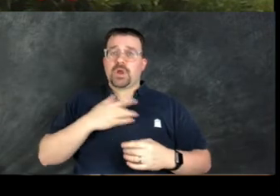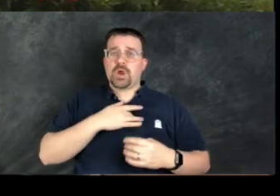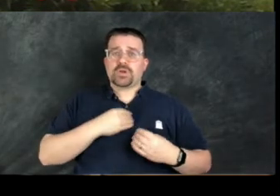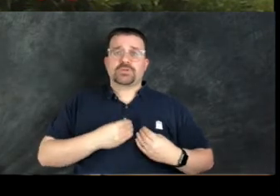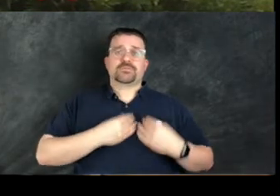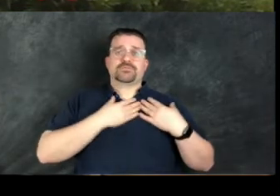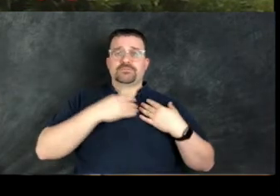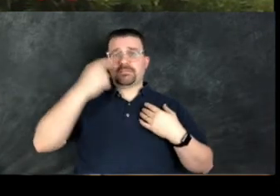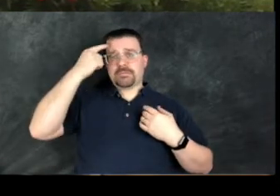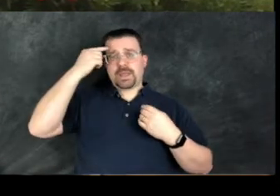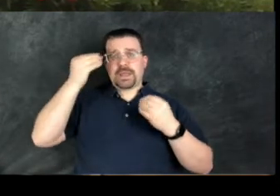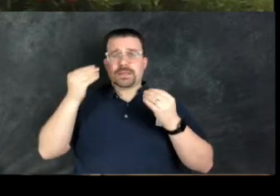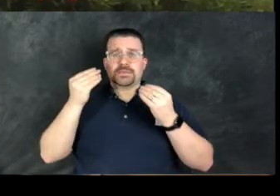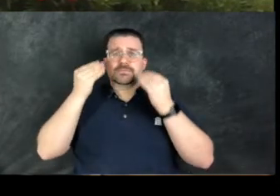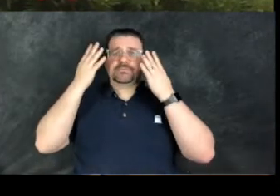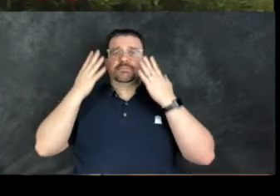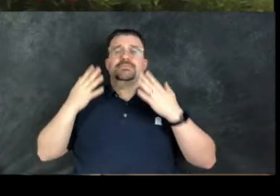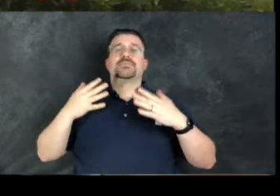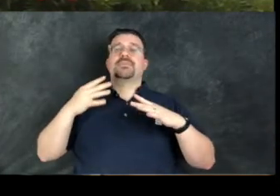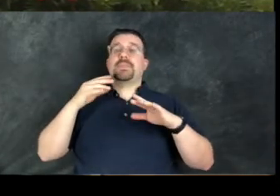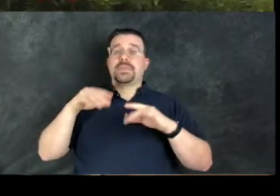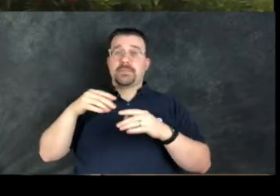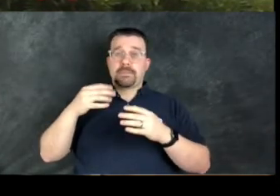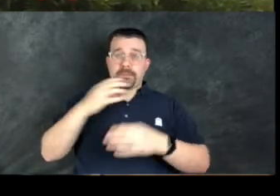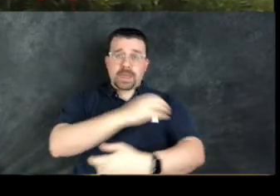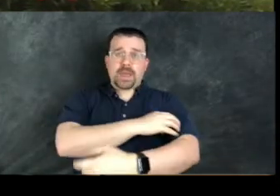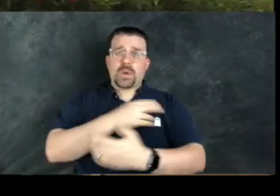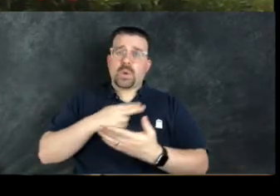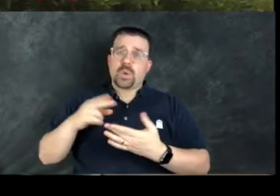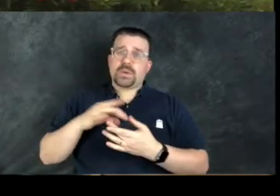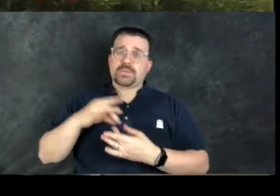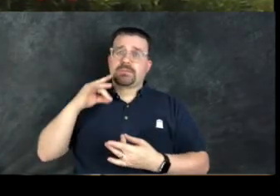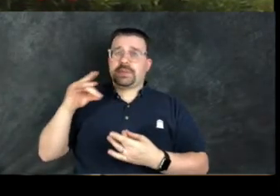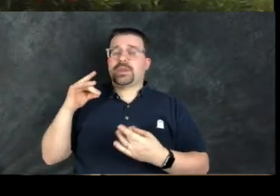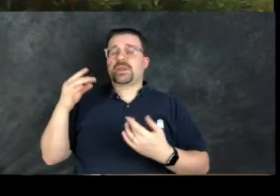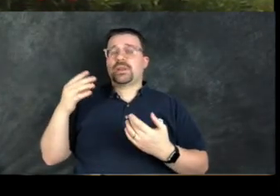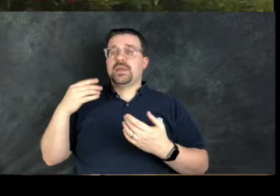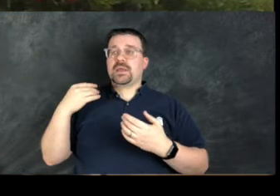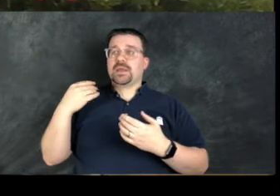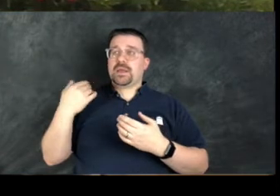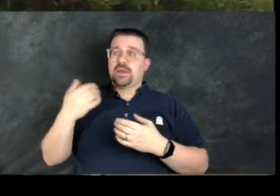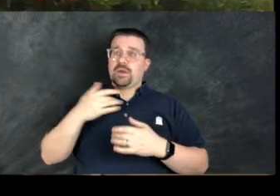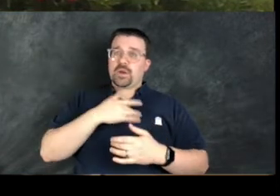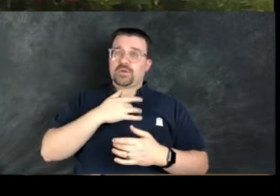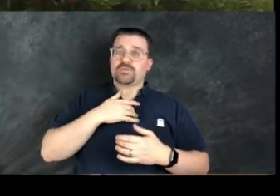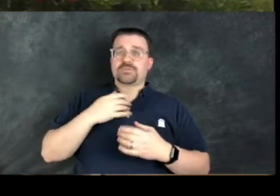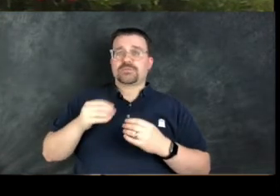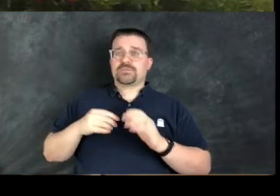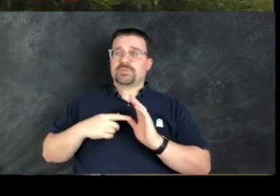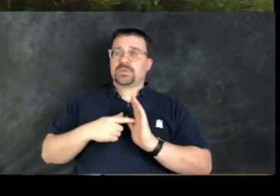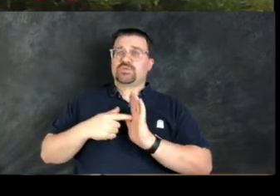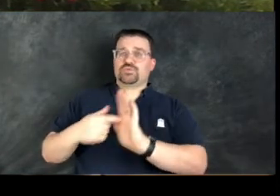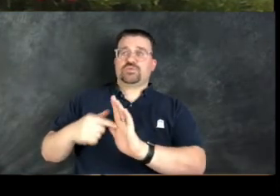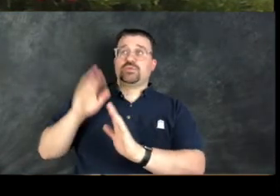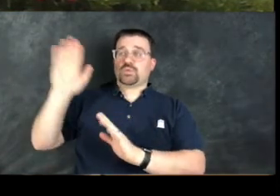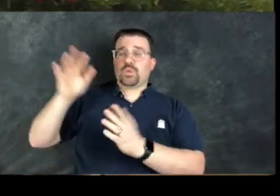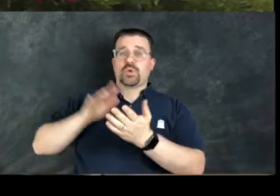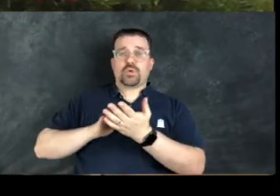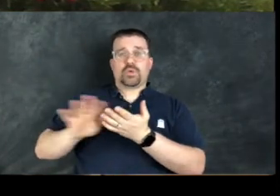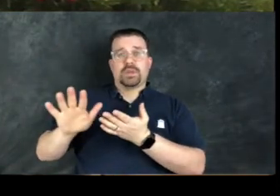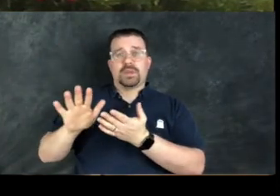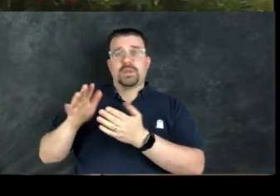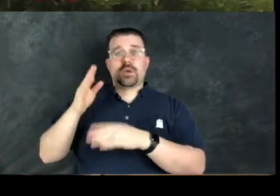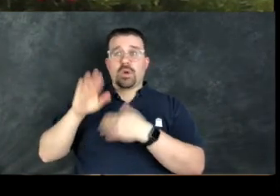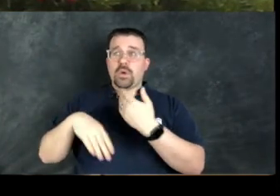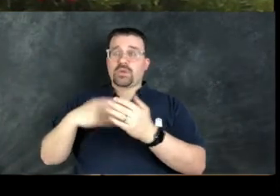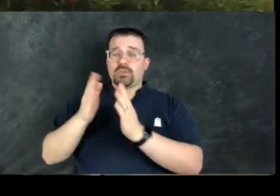minds, that by the power of the Holy Spirit, our lives may reflect your glory. All this we